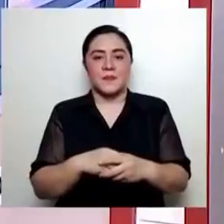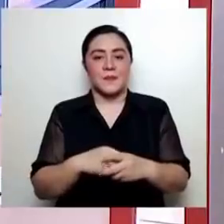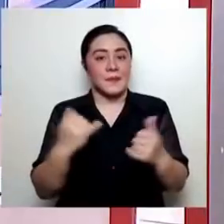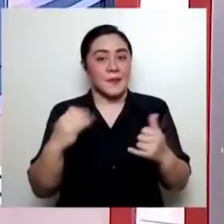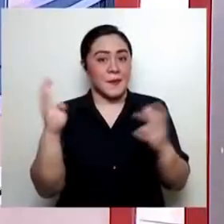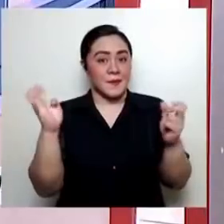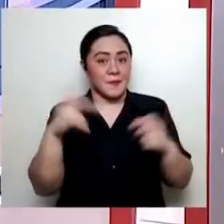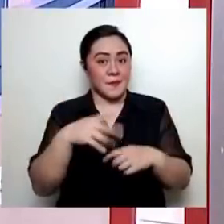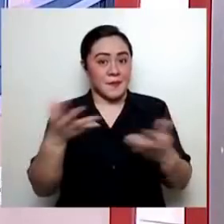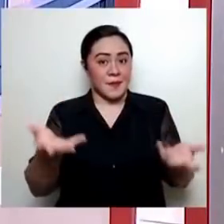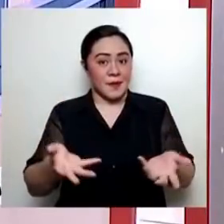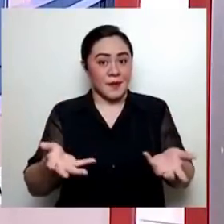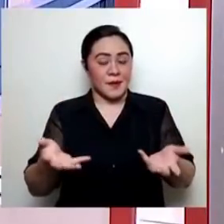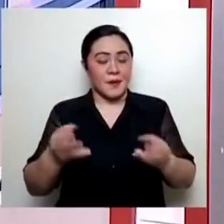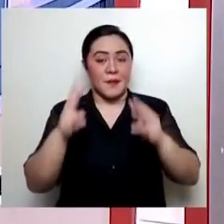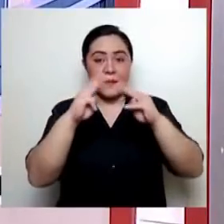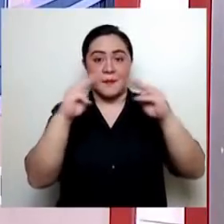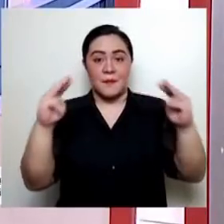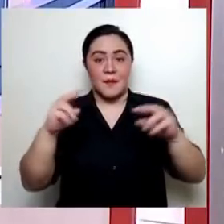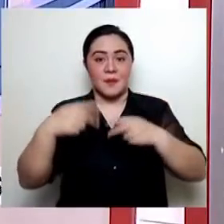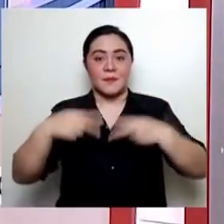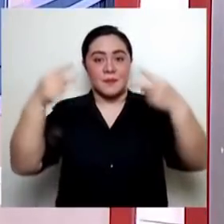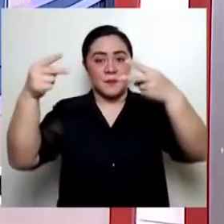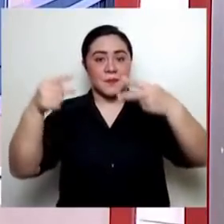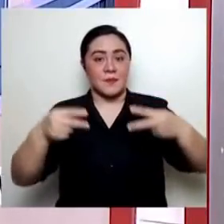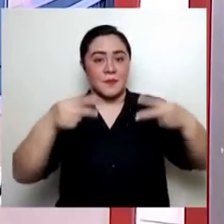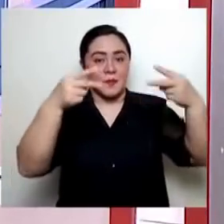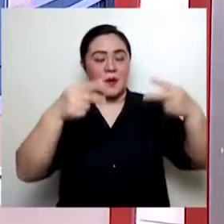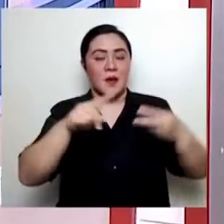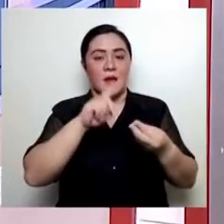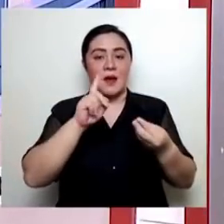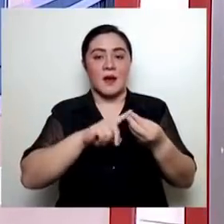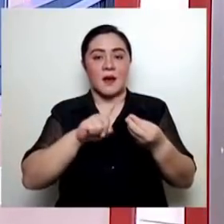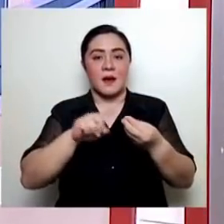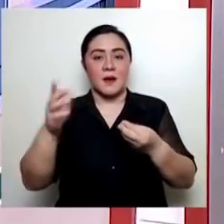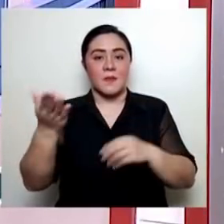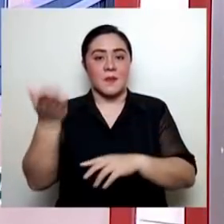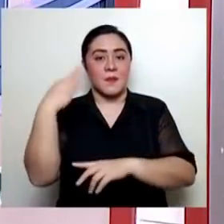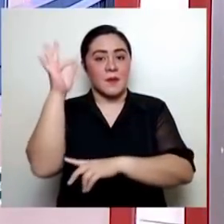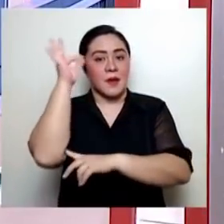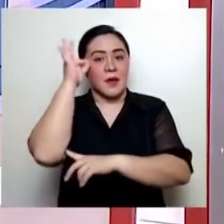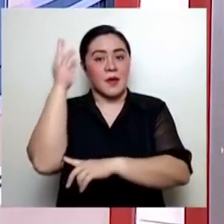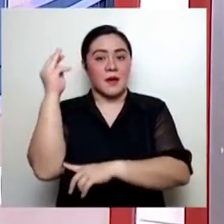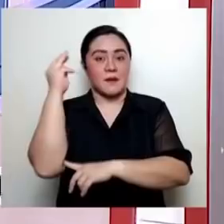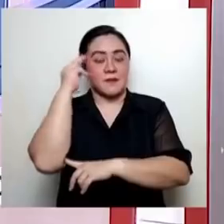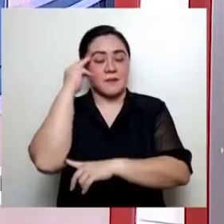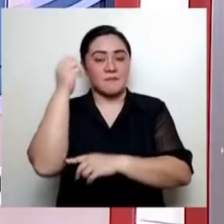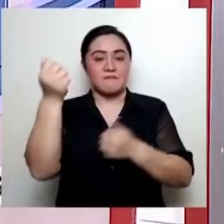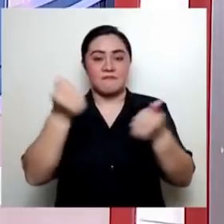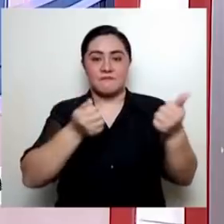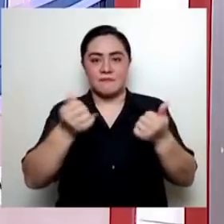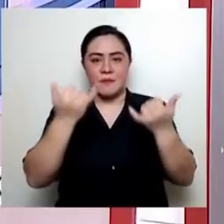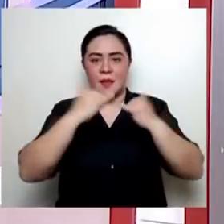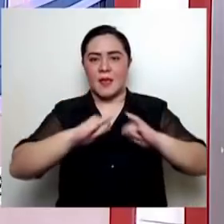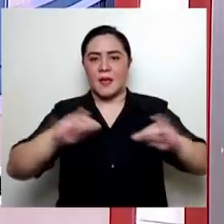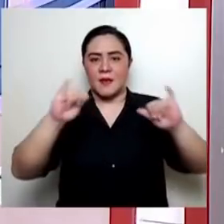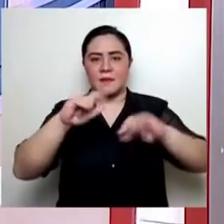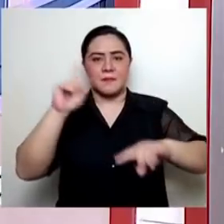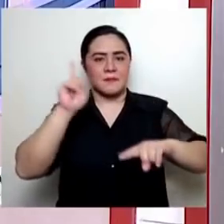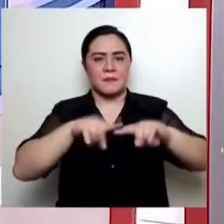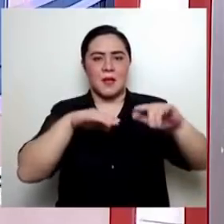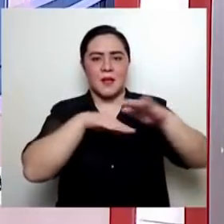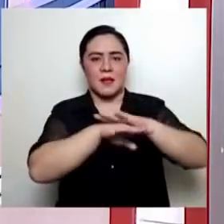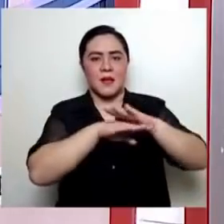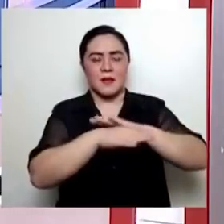a Malacanang website that contains information on the regime of the late dictator Ferdinand Marcos Sr. remains inaccessible on Tuesday